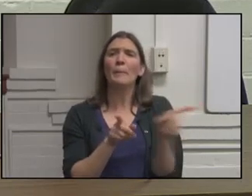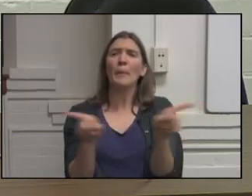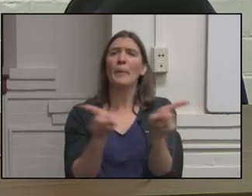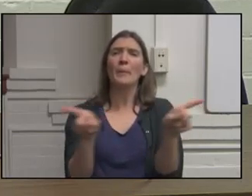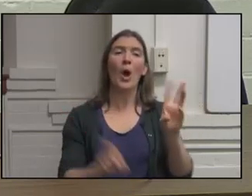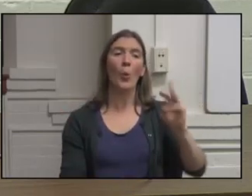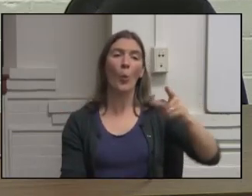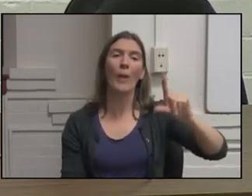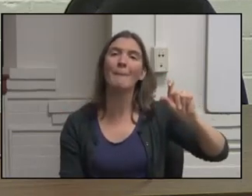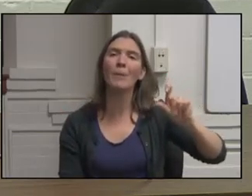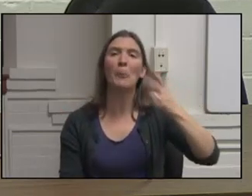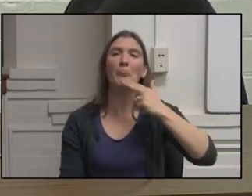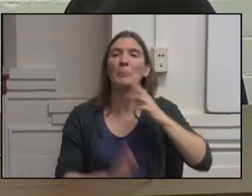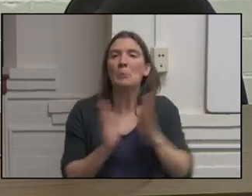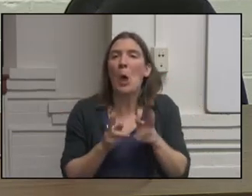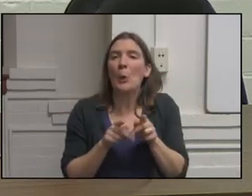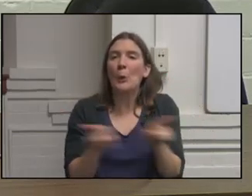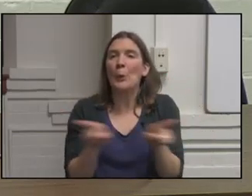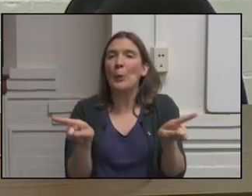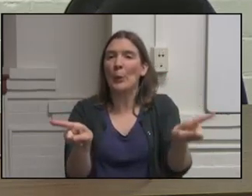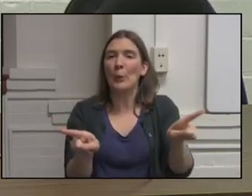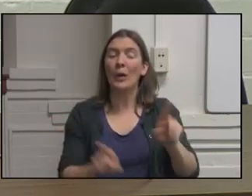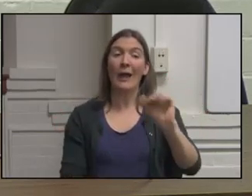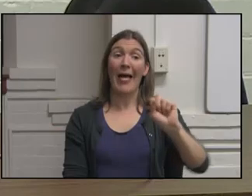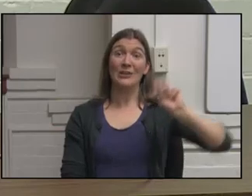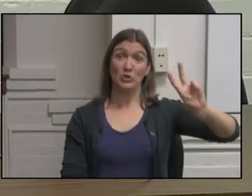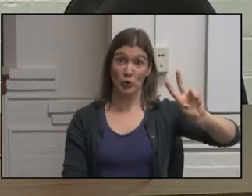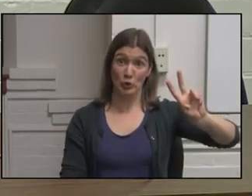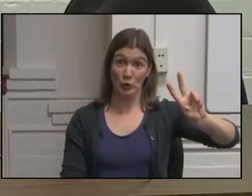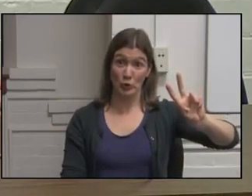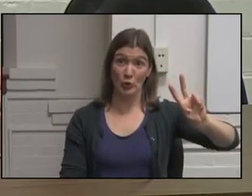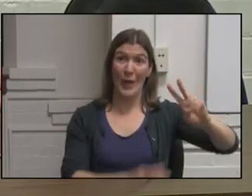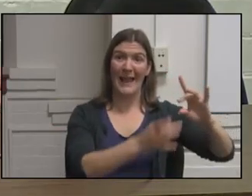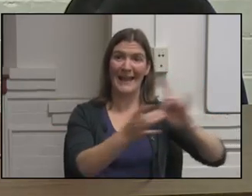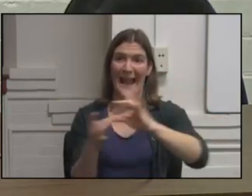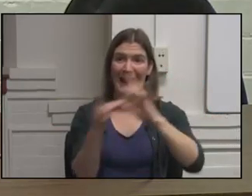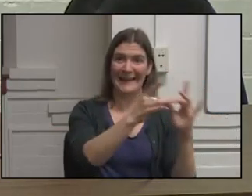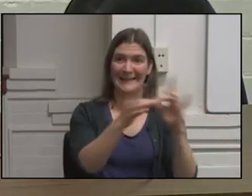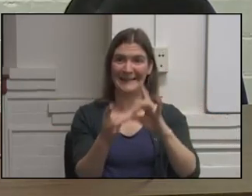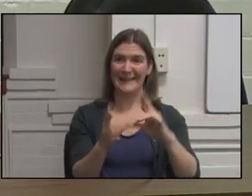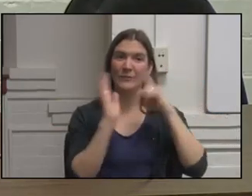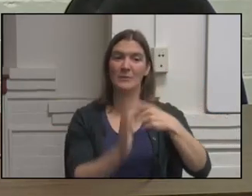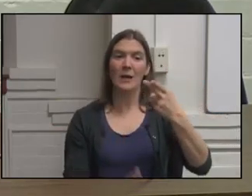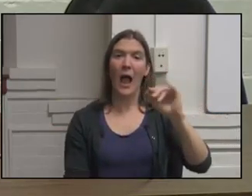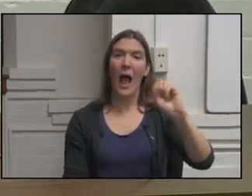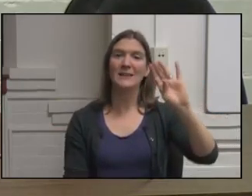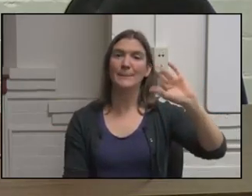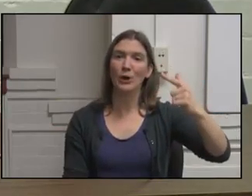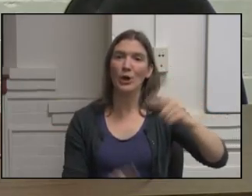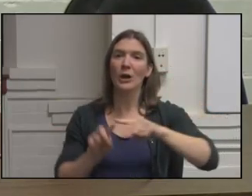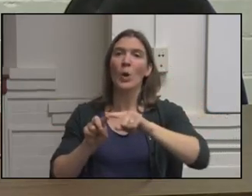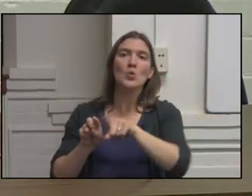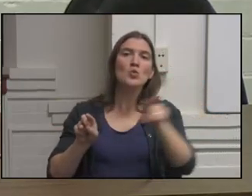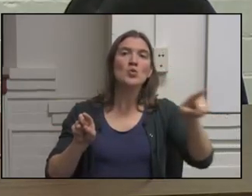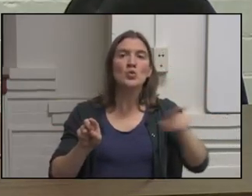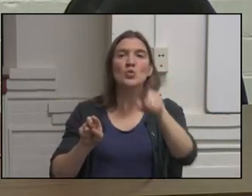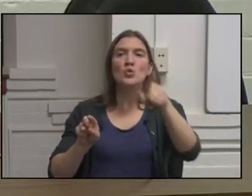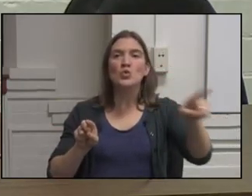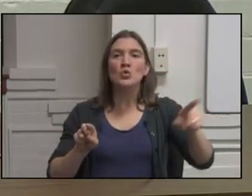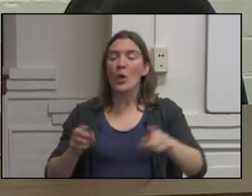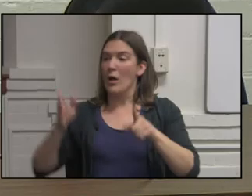a Whipple Street or a Green Street. And think of a class 2 road as a connector road, like a Hinesburg Road or Upper Dummerston Road, that is